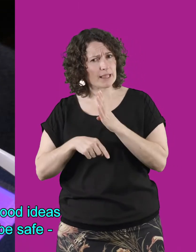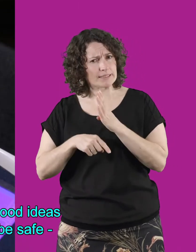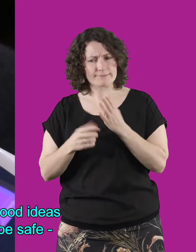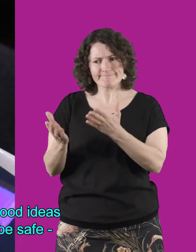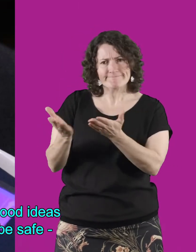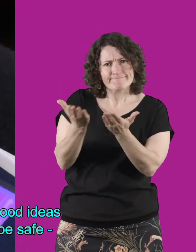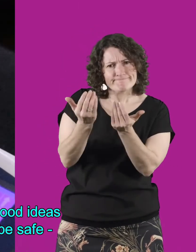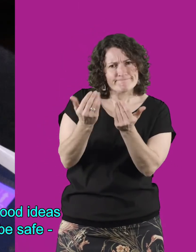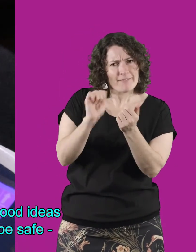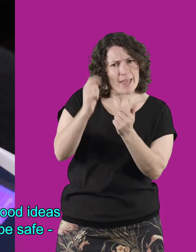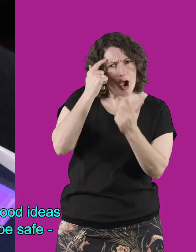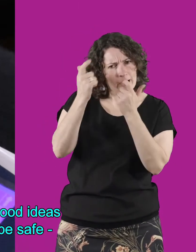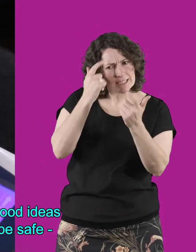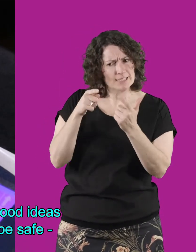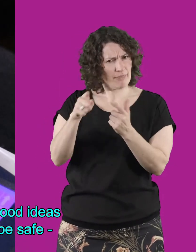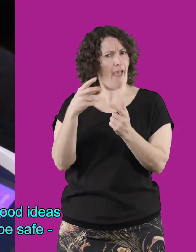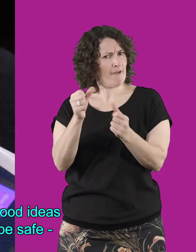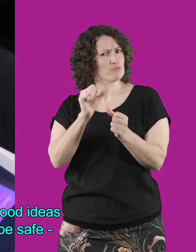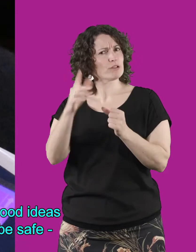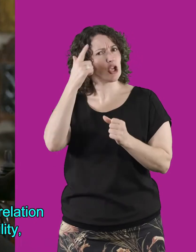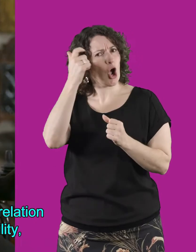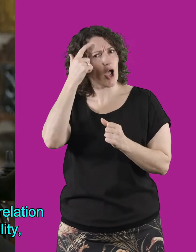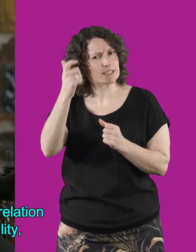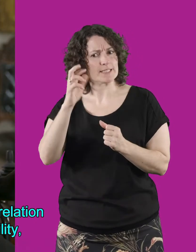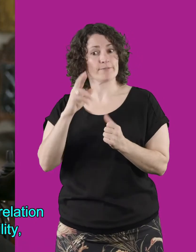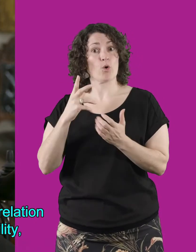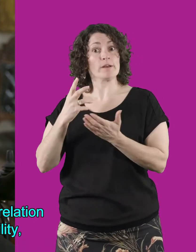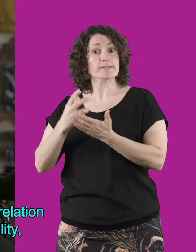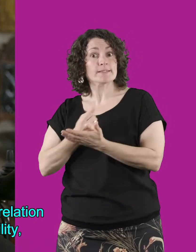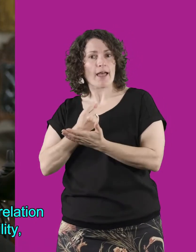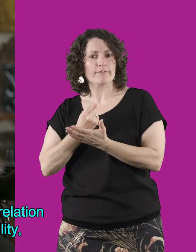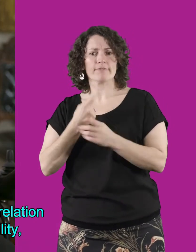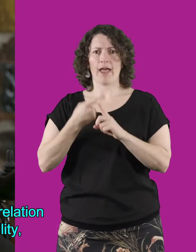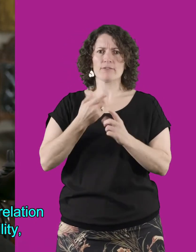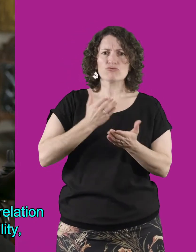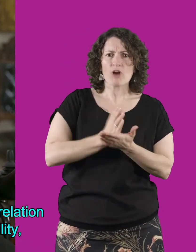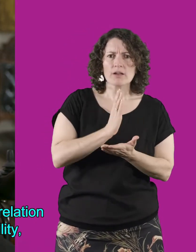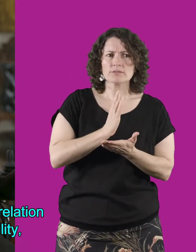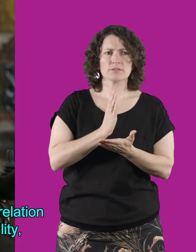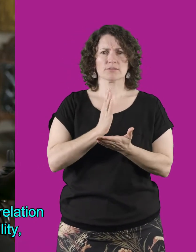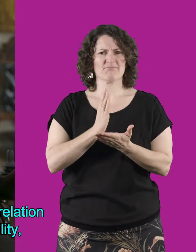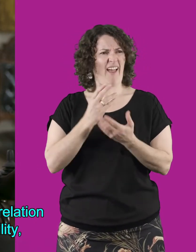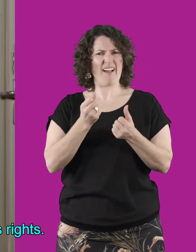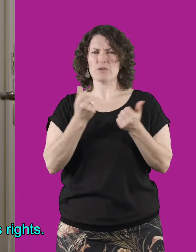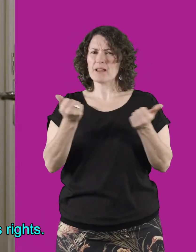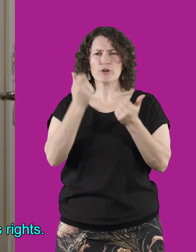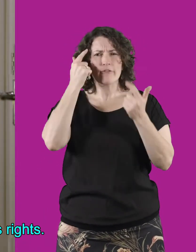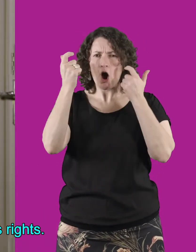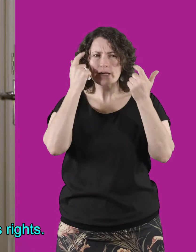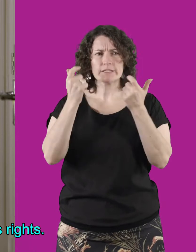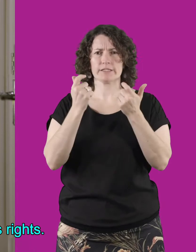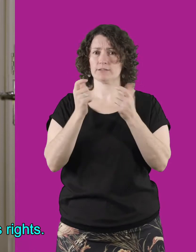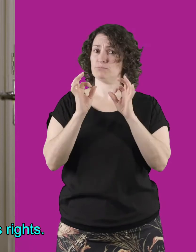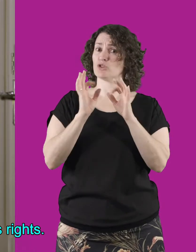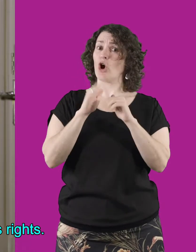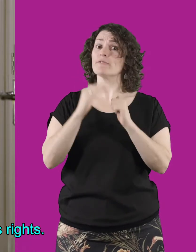have good ideas about our right to be safe. Not just rights in relation to their disability, but